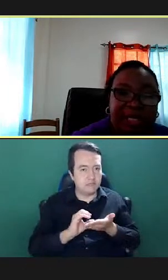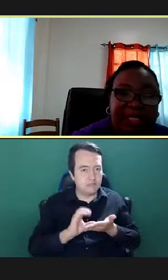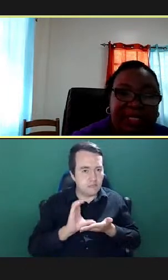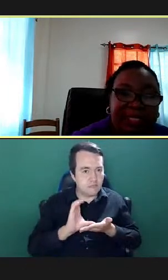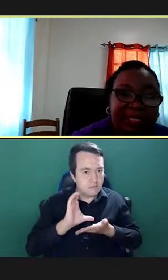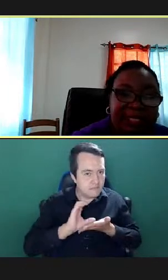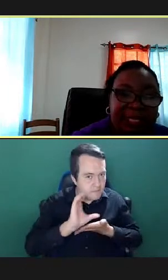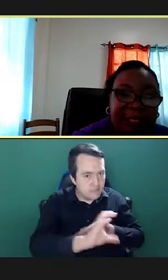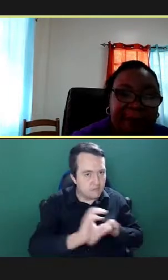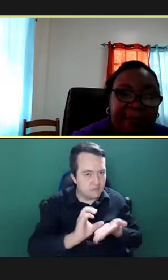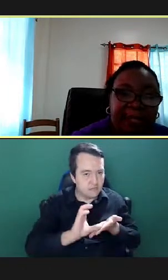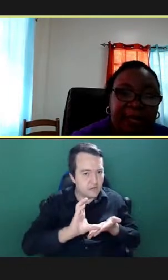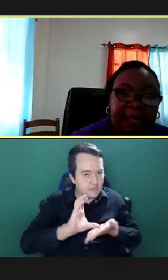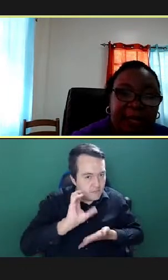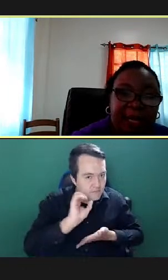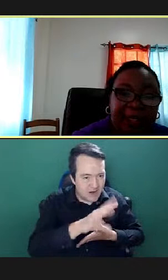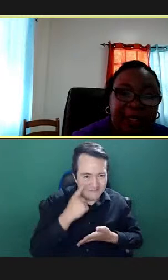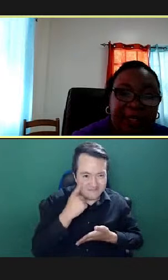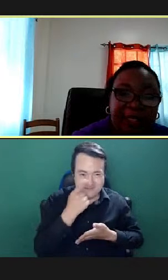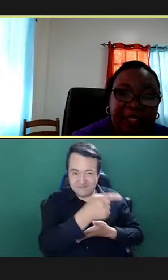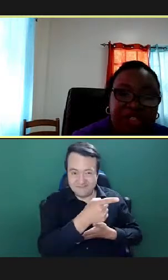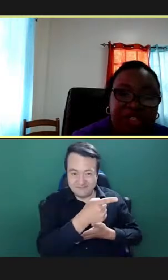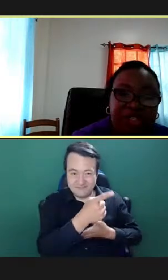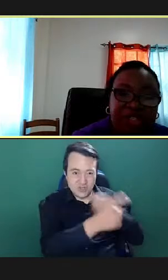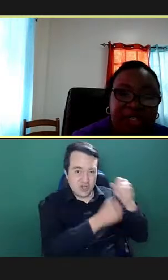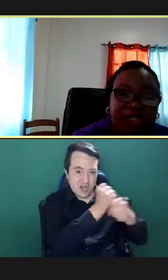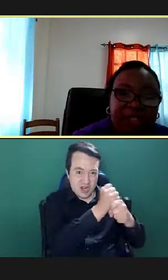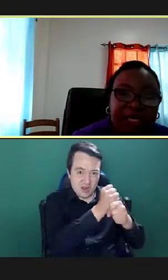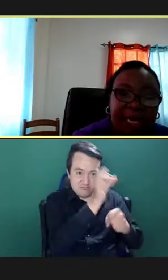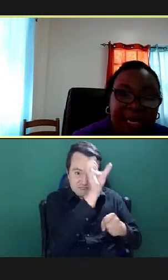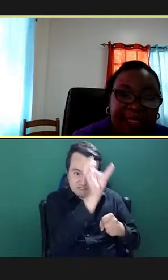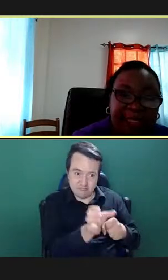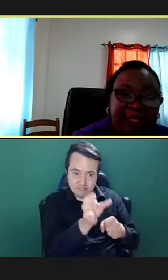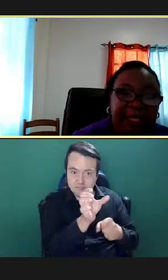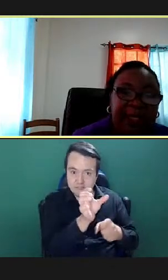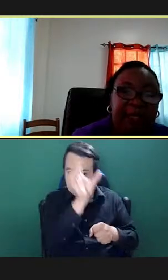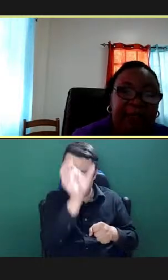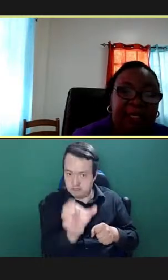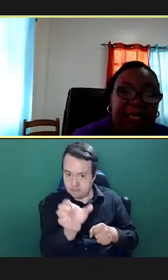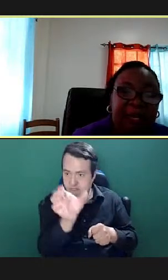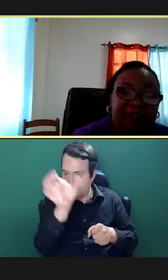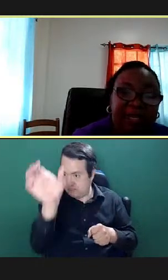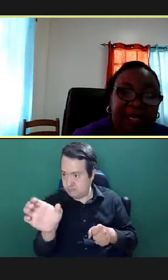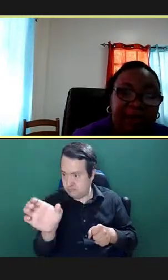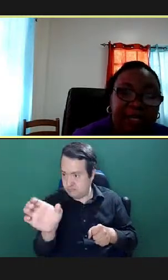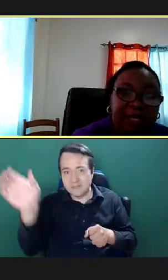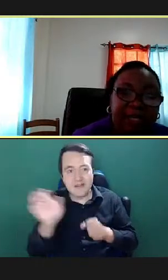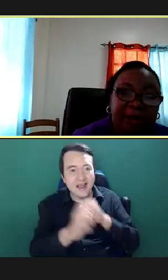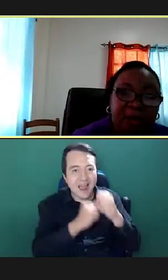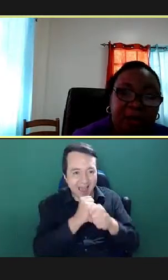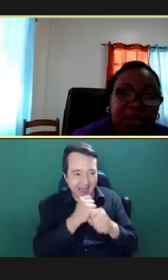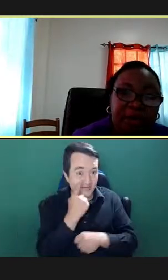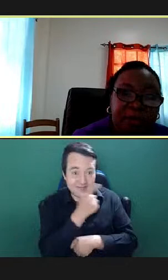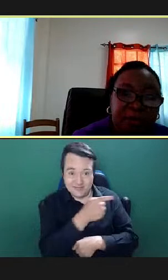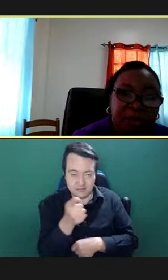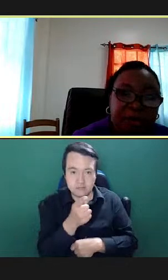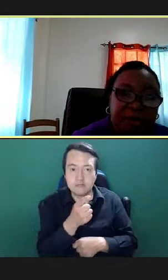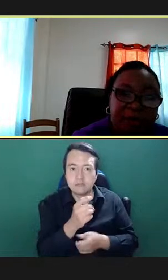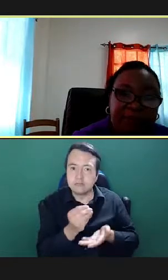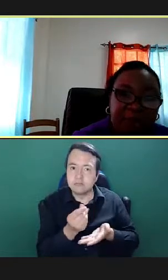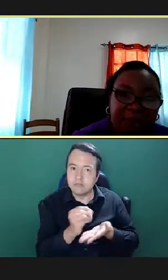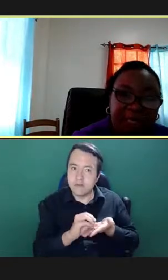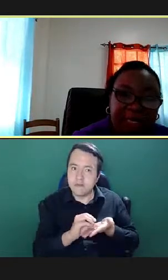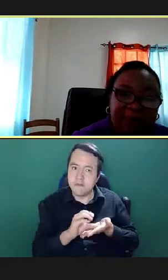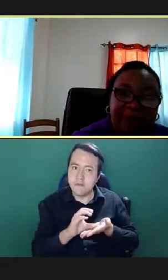since 2016. And in addition to that, they have been allocating more and